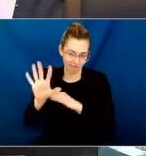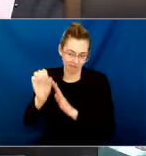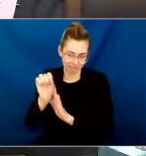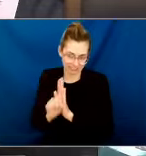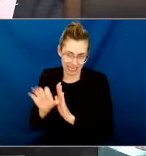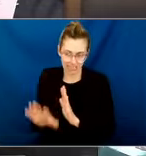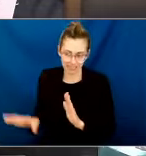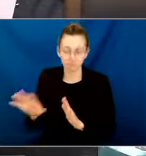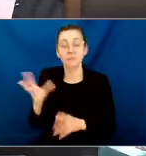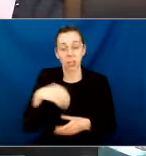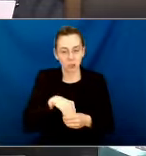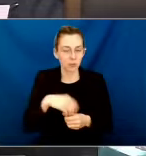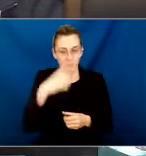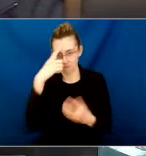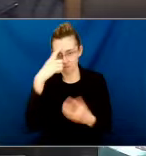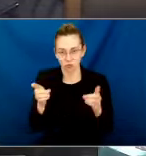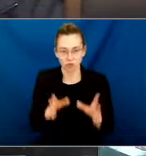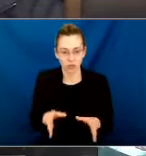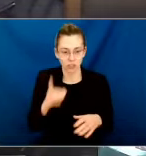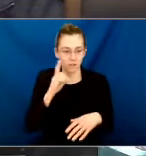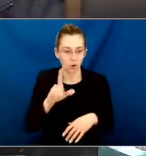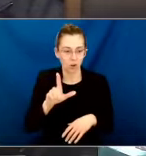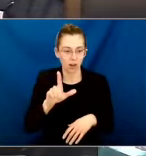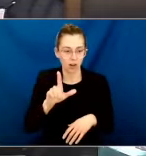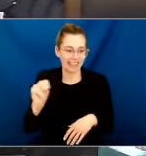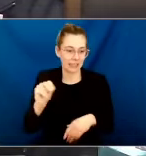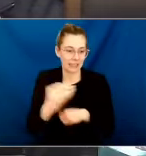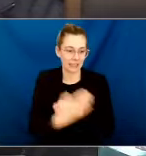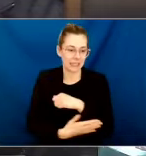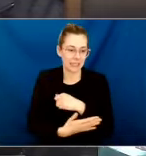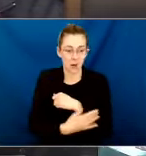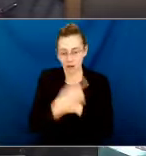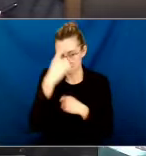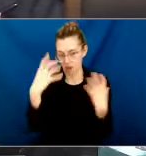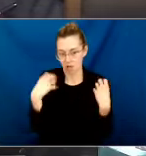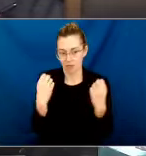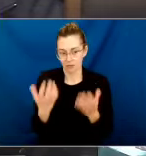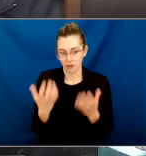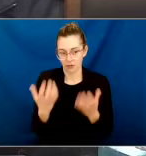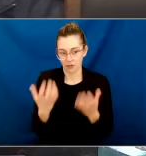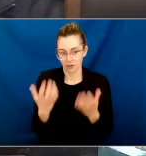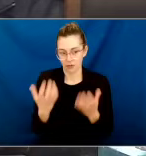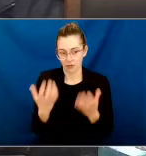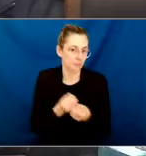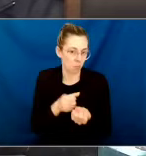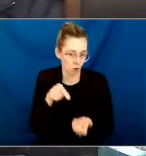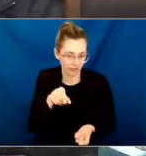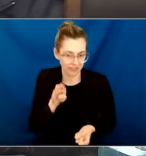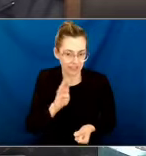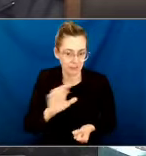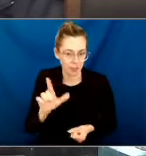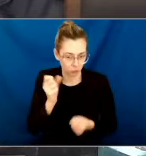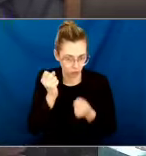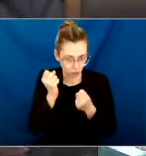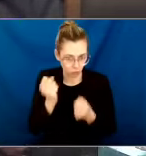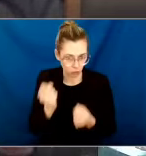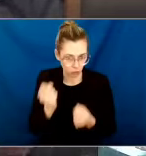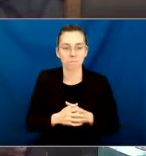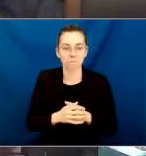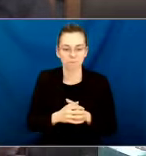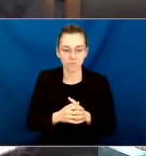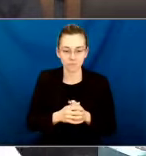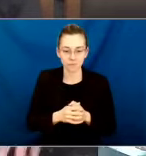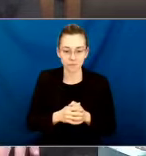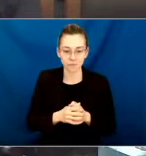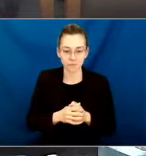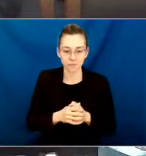Linn County Mental Health Services here in Oregon. I support this bill strongly. Let me just